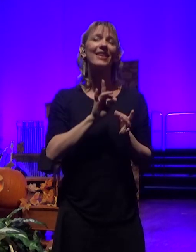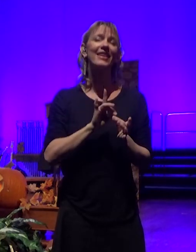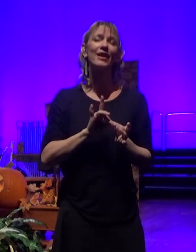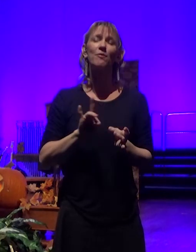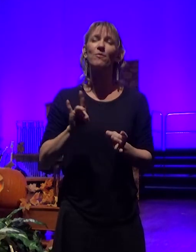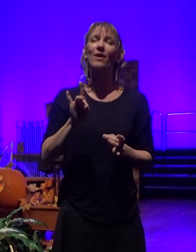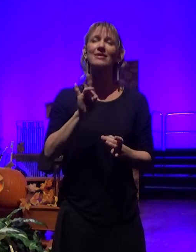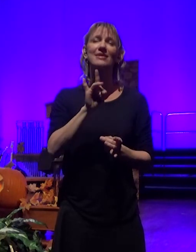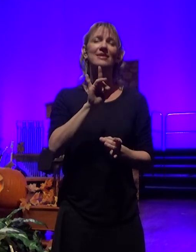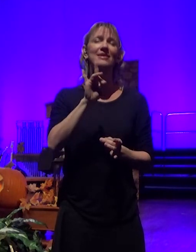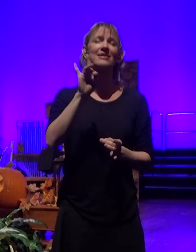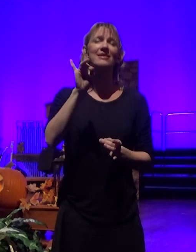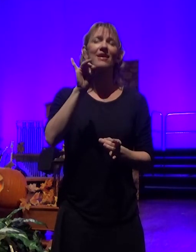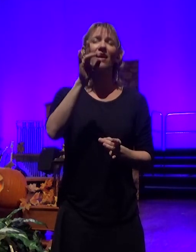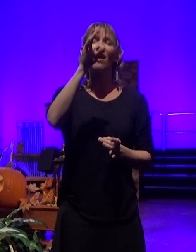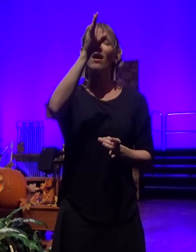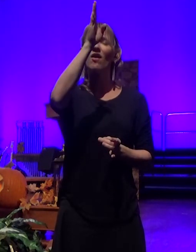face.